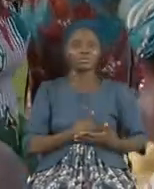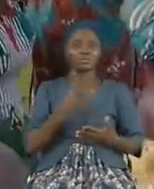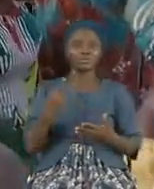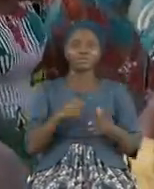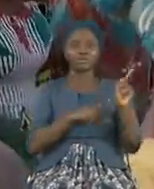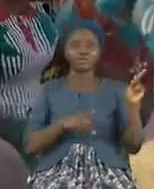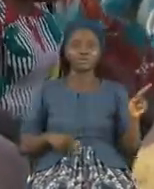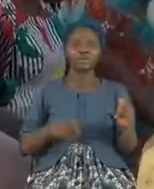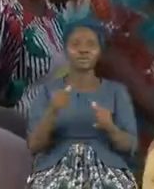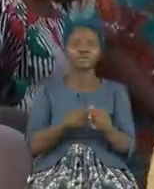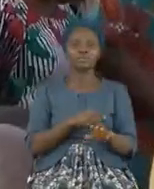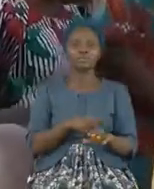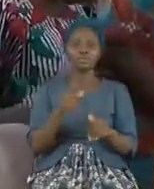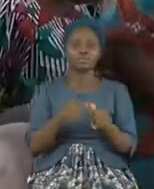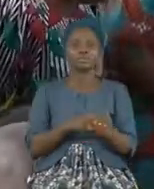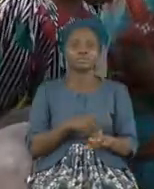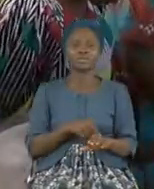moment, every time.